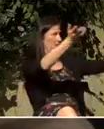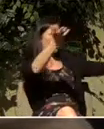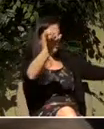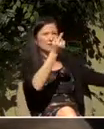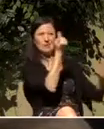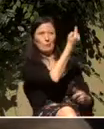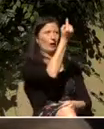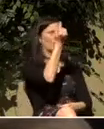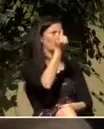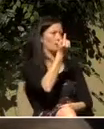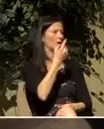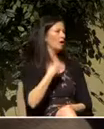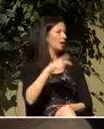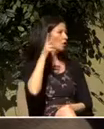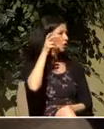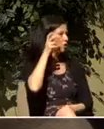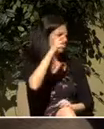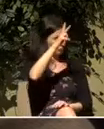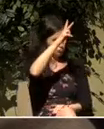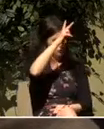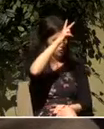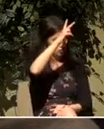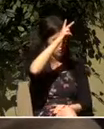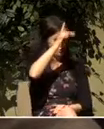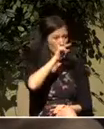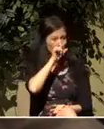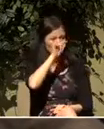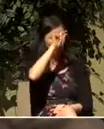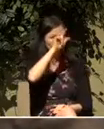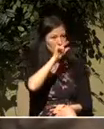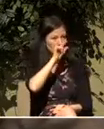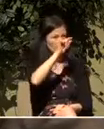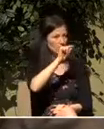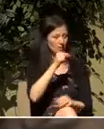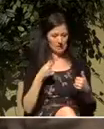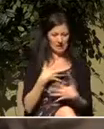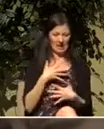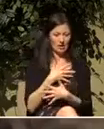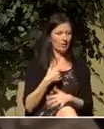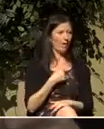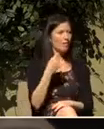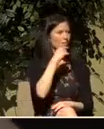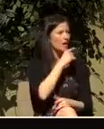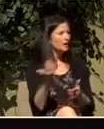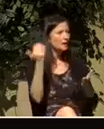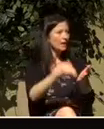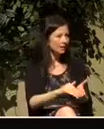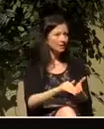rooster crowed. Oh, I was so scared, I lied again.